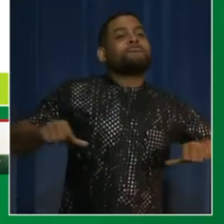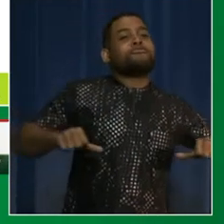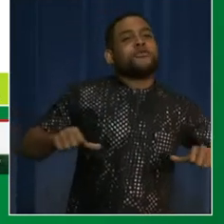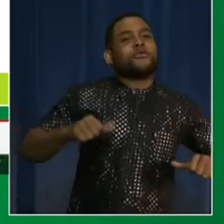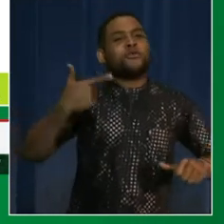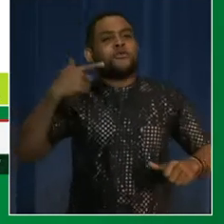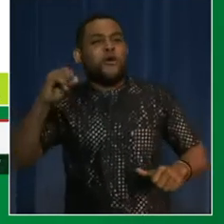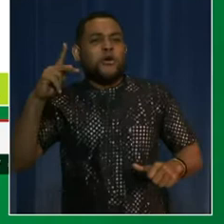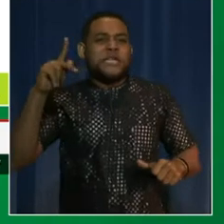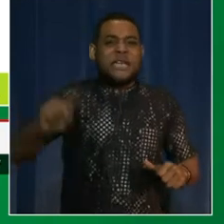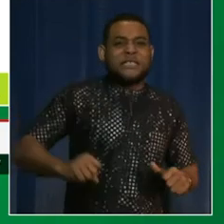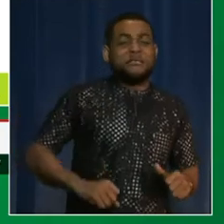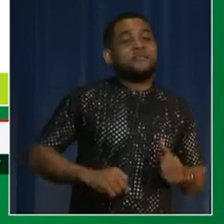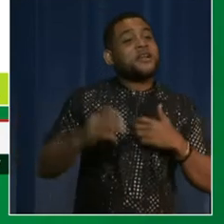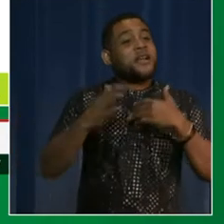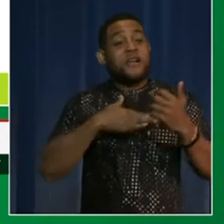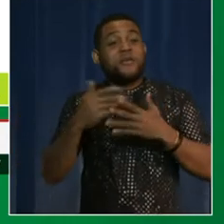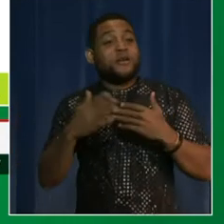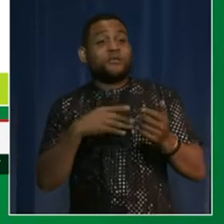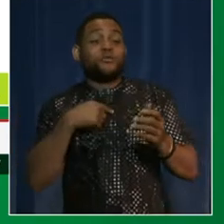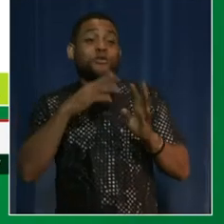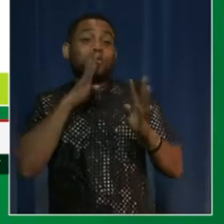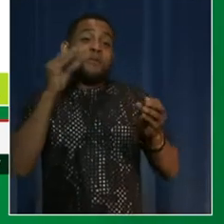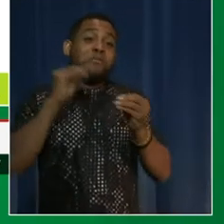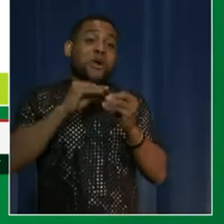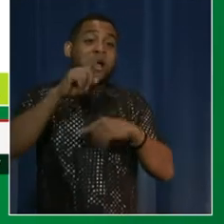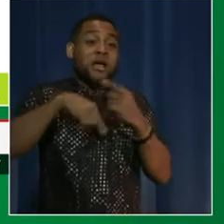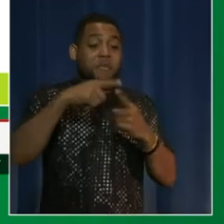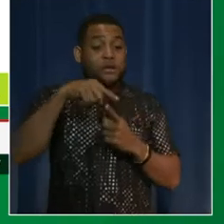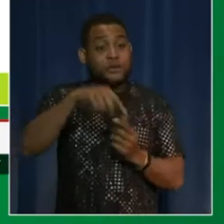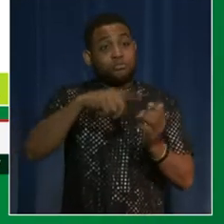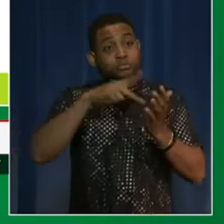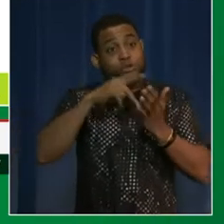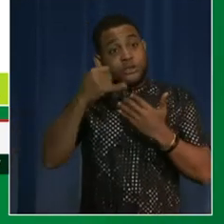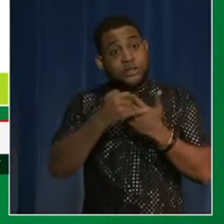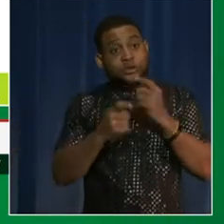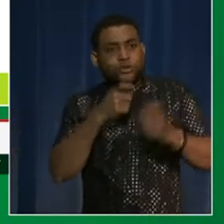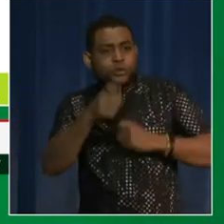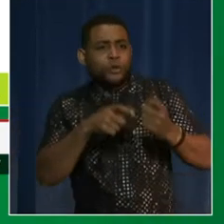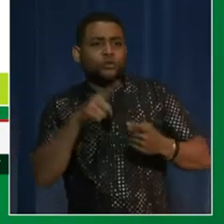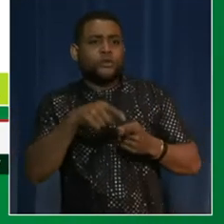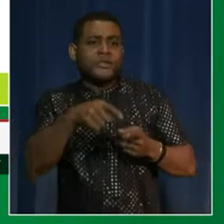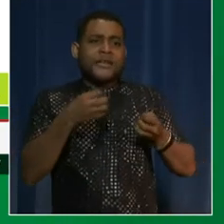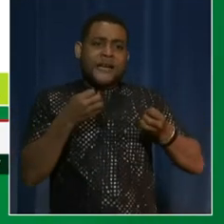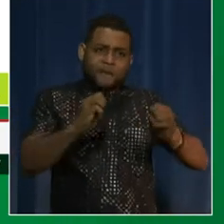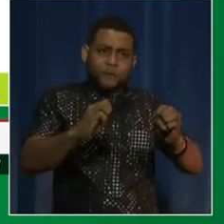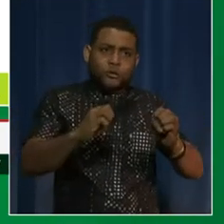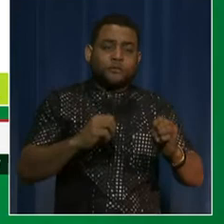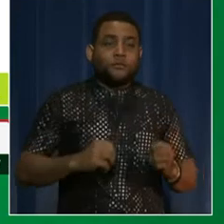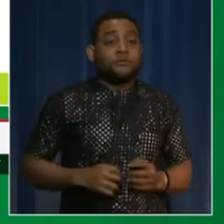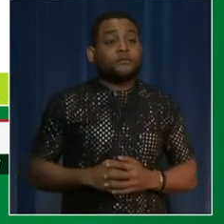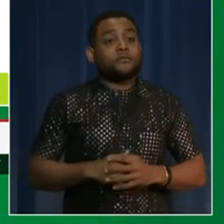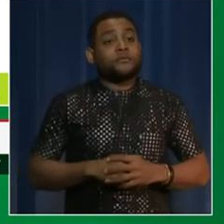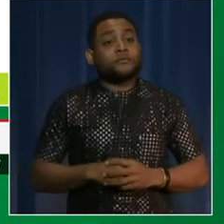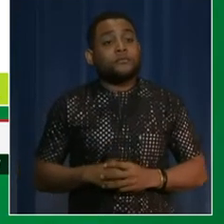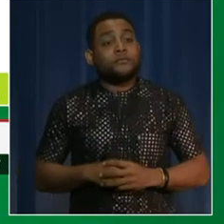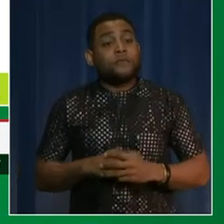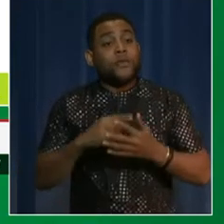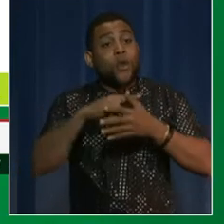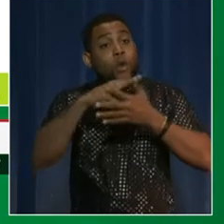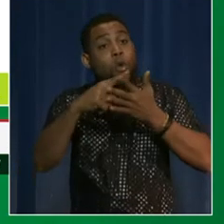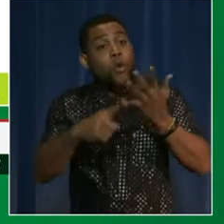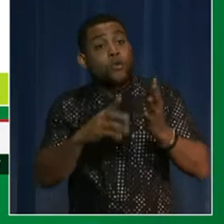exciting projects that DHCD is having to contribute to this effort. So these will all be winners, unlike your